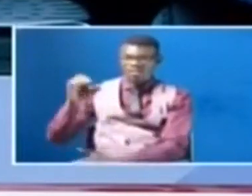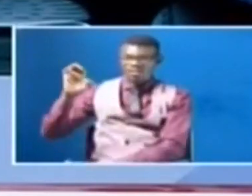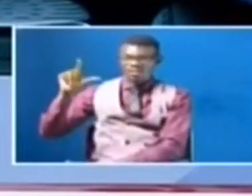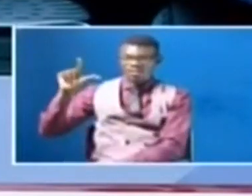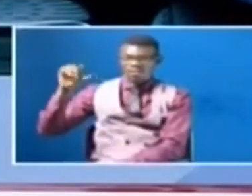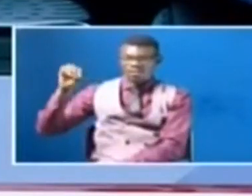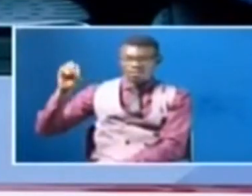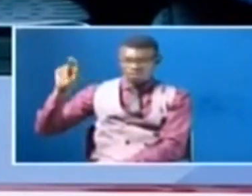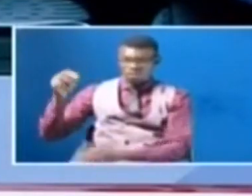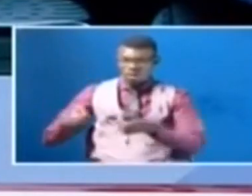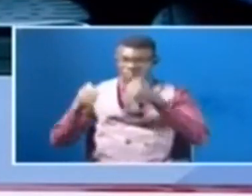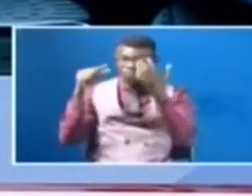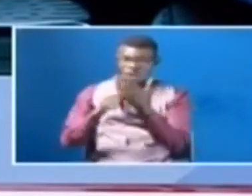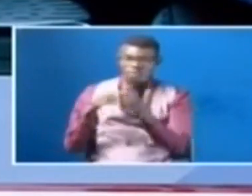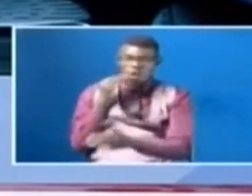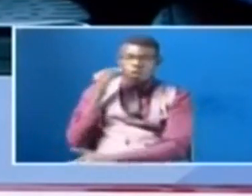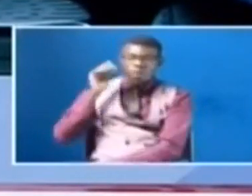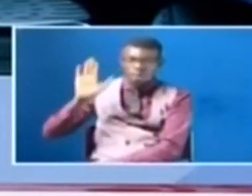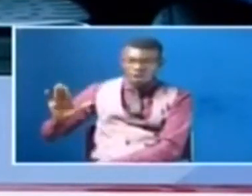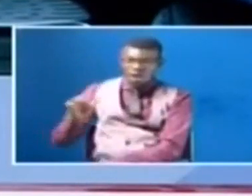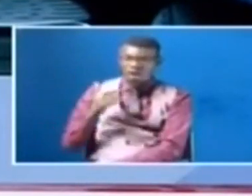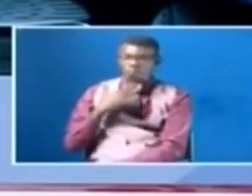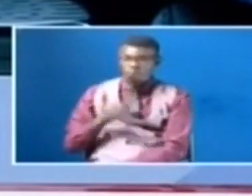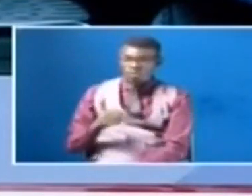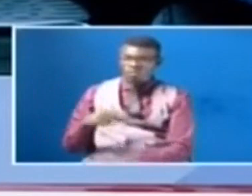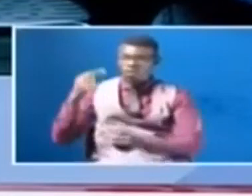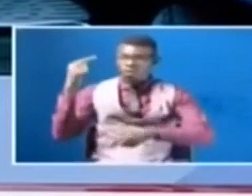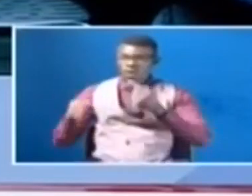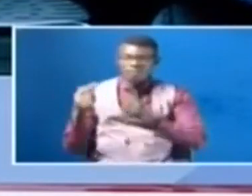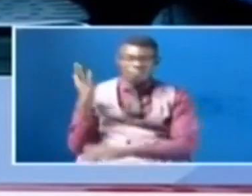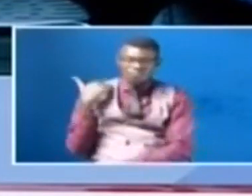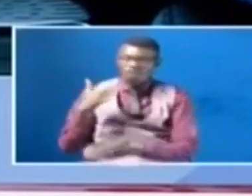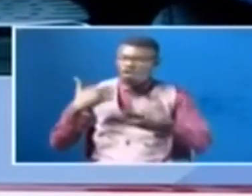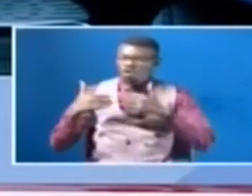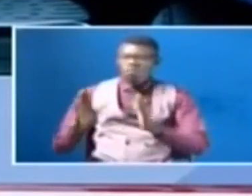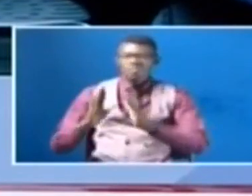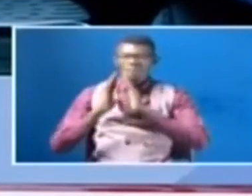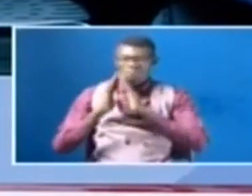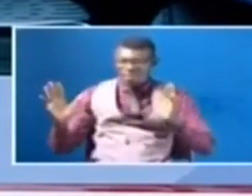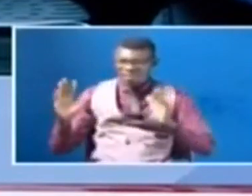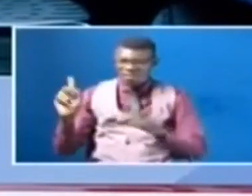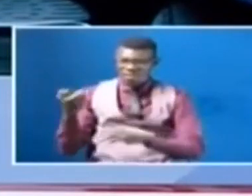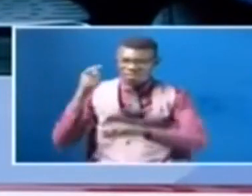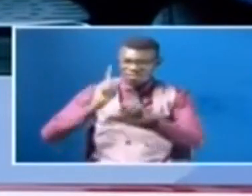tie. Uganda, who will be home, will be seeking redemption following their huge loss in the first leg, where